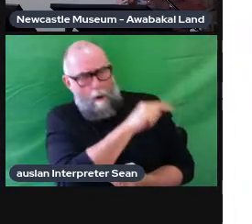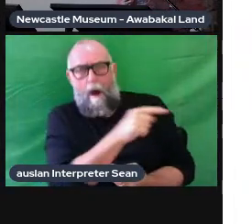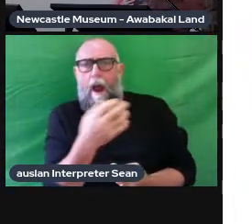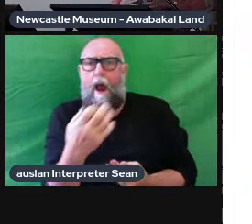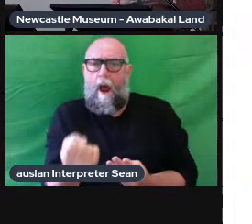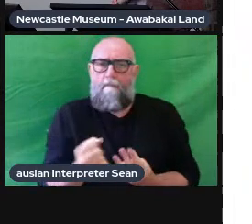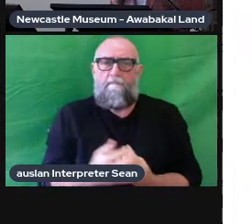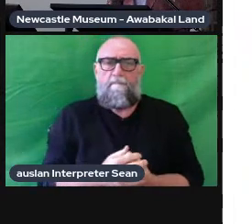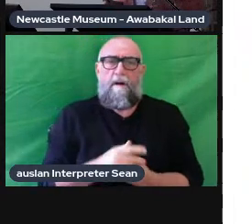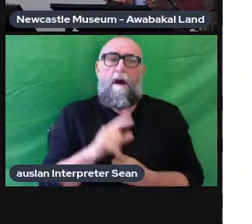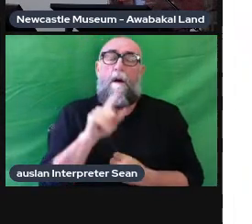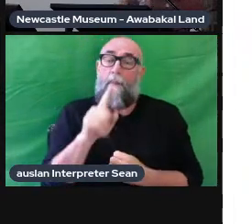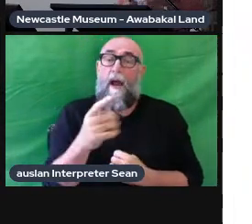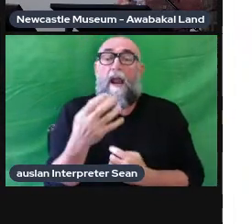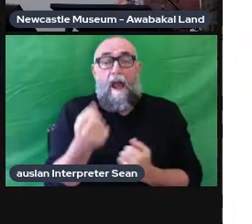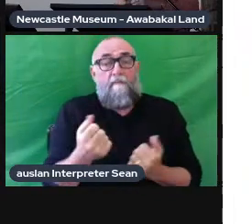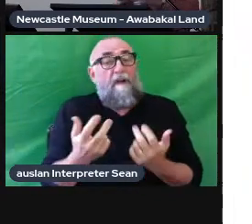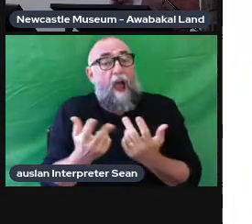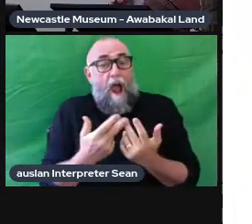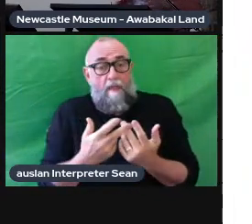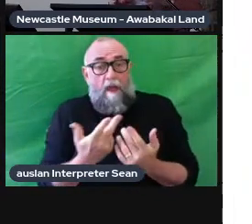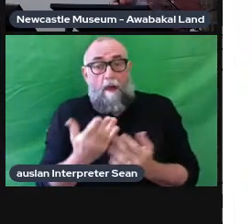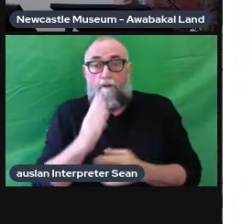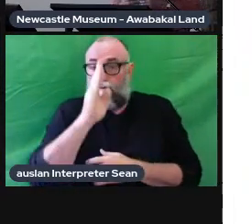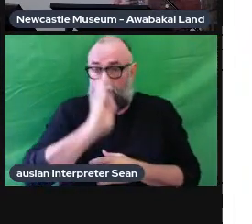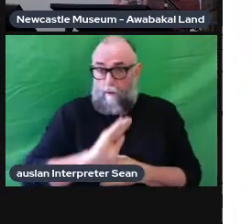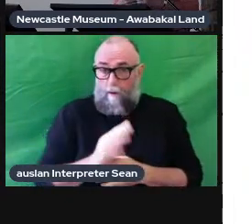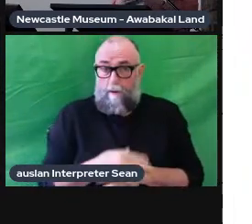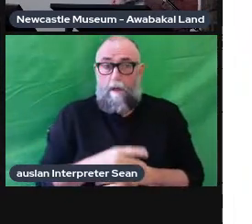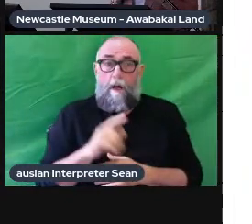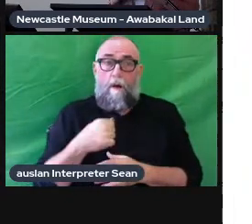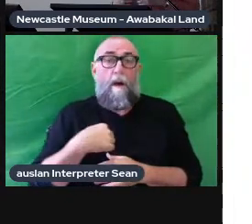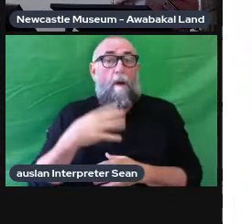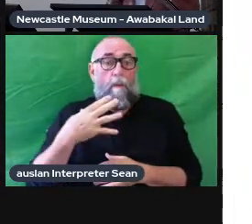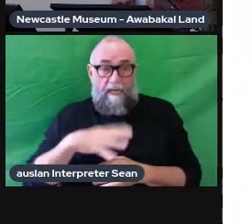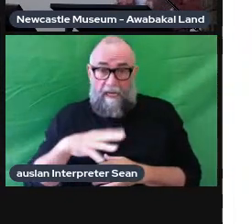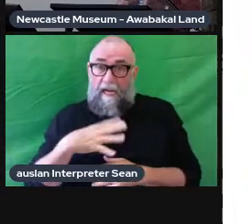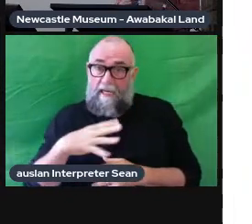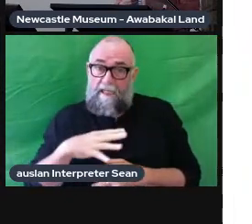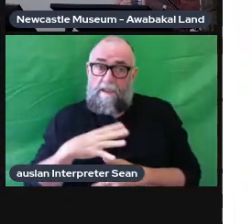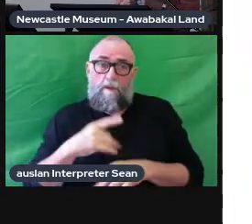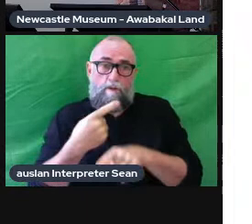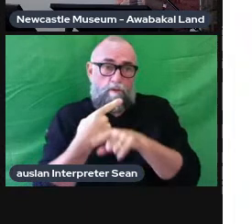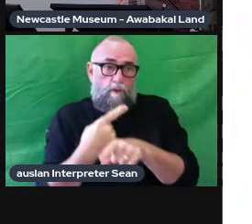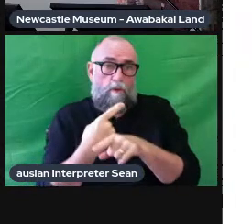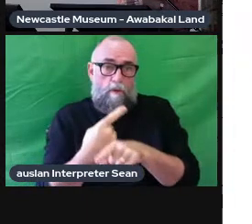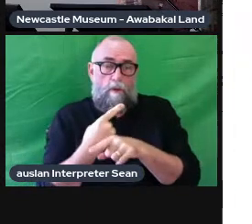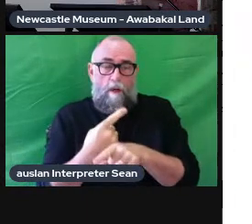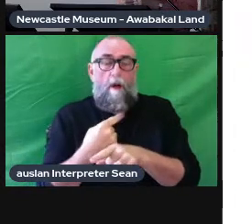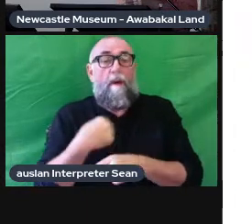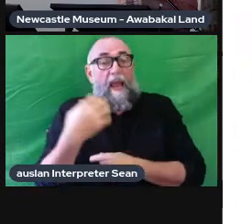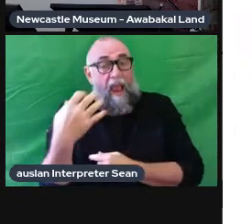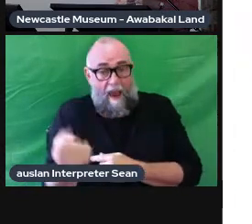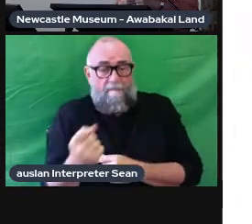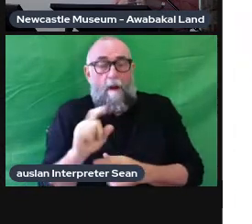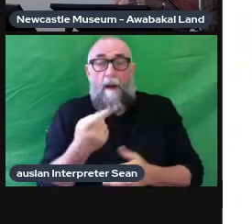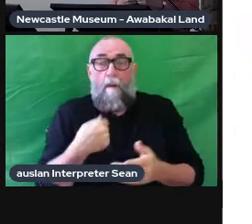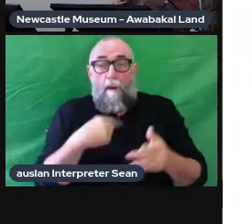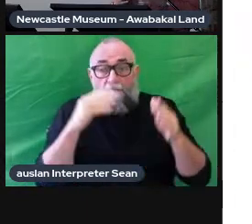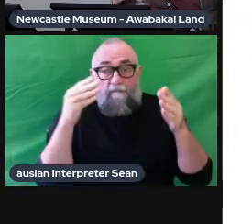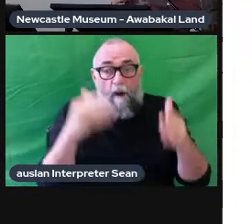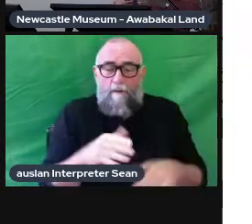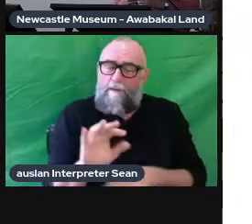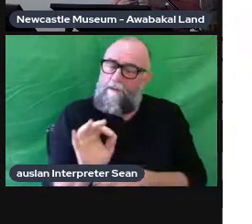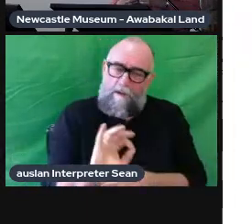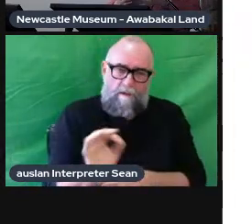other causes of stroke that I will acknowledge here, but they won't be a major focus over the next few minutes.